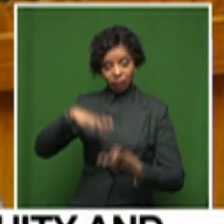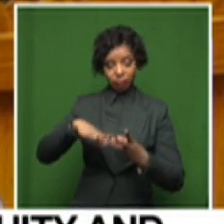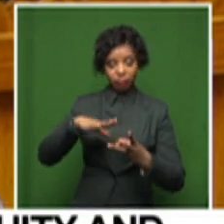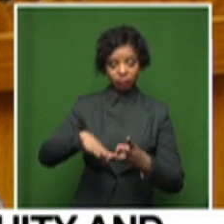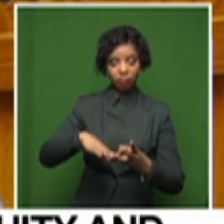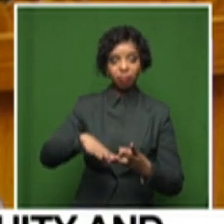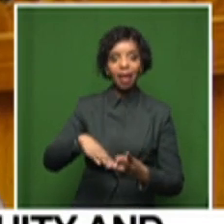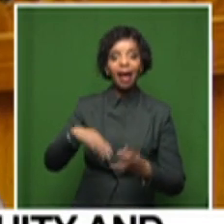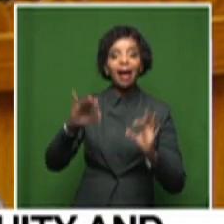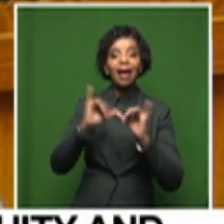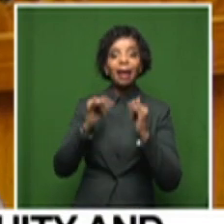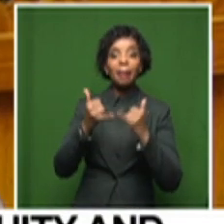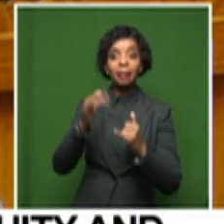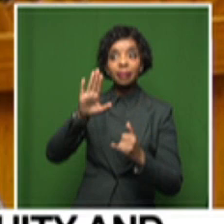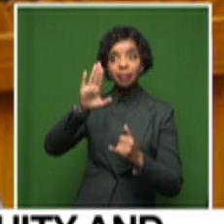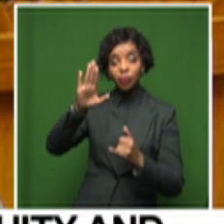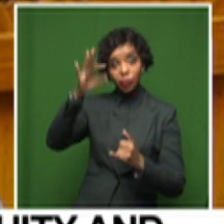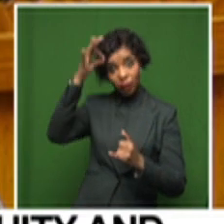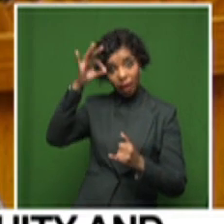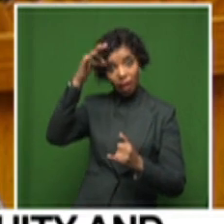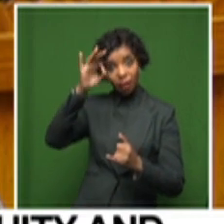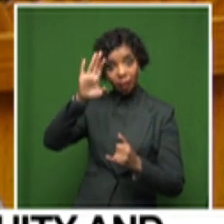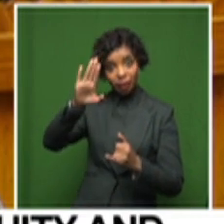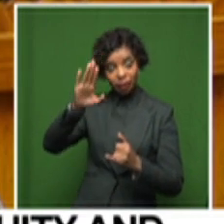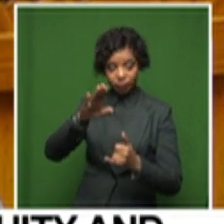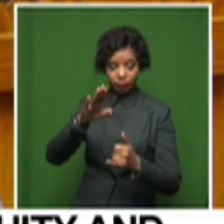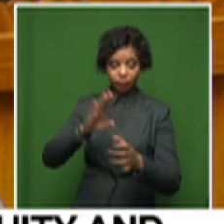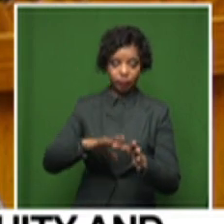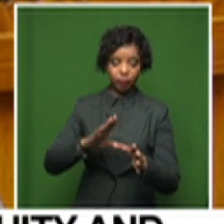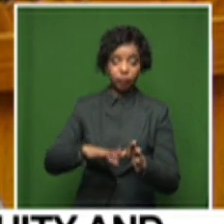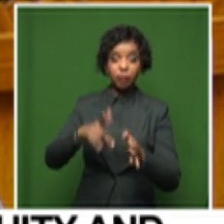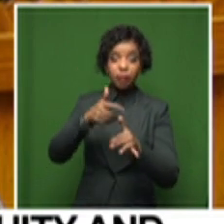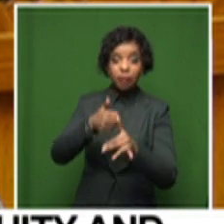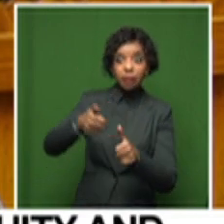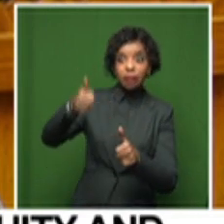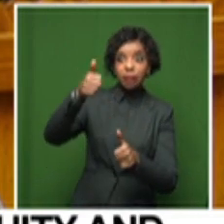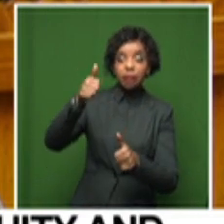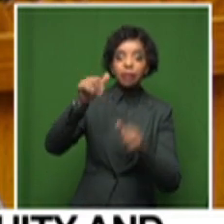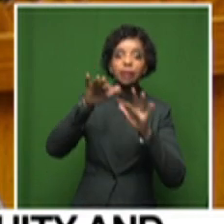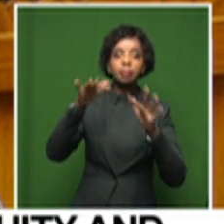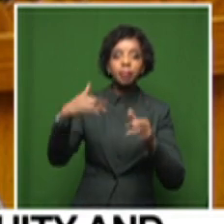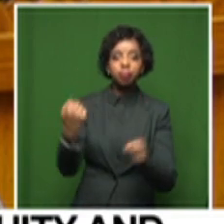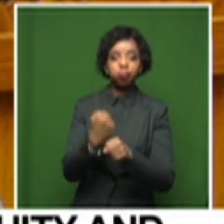enterprises, and all other senior public representatives.